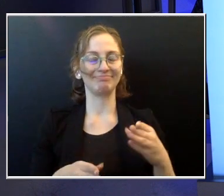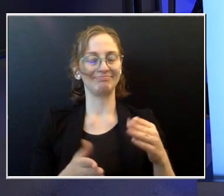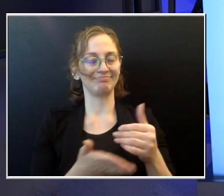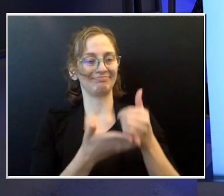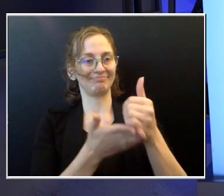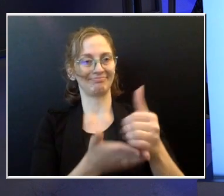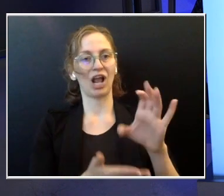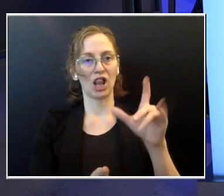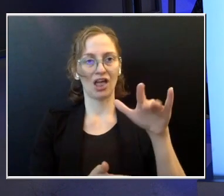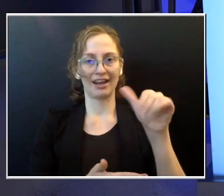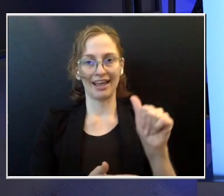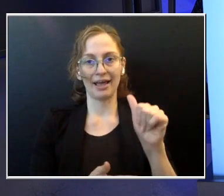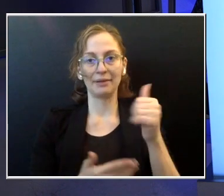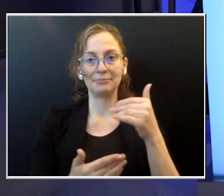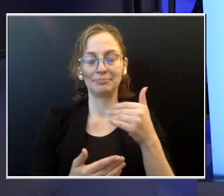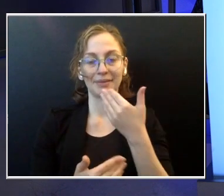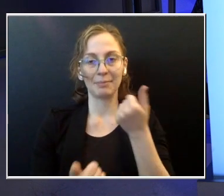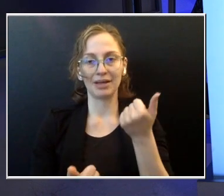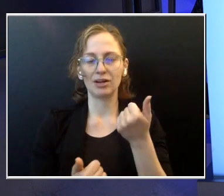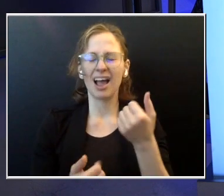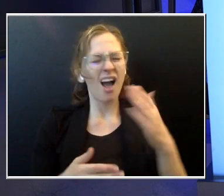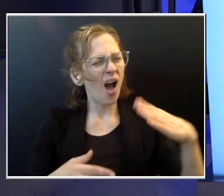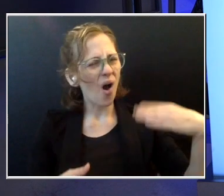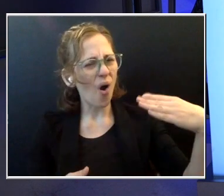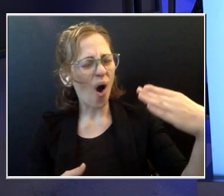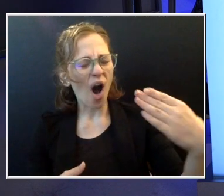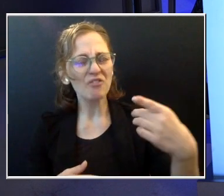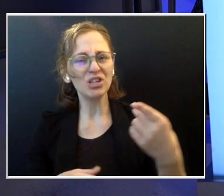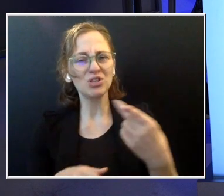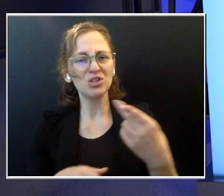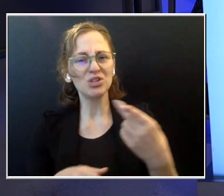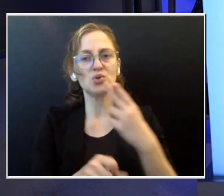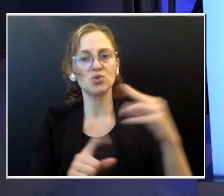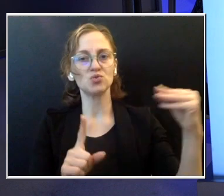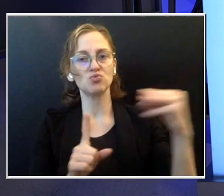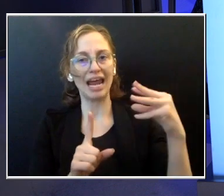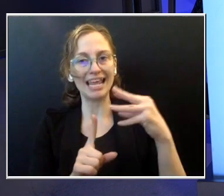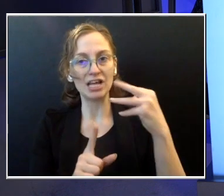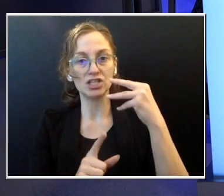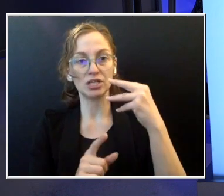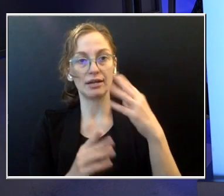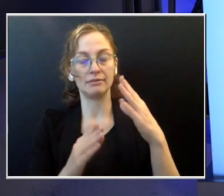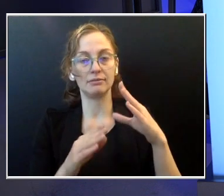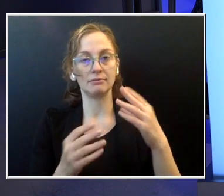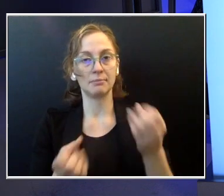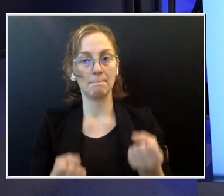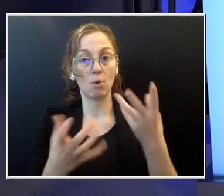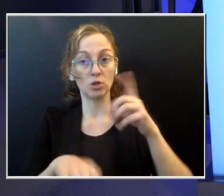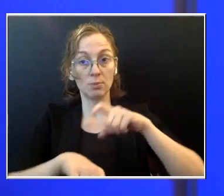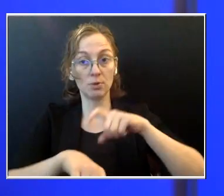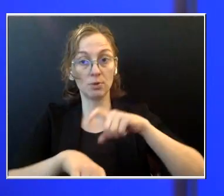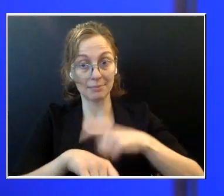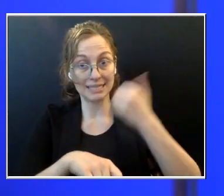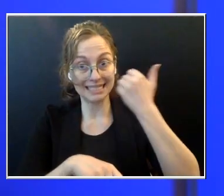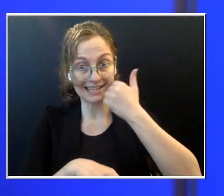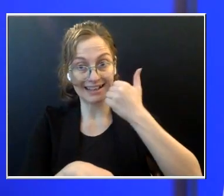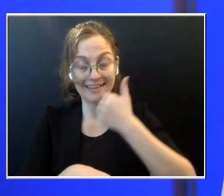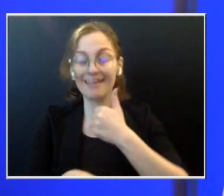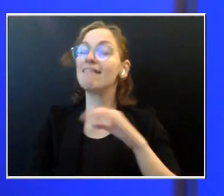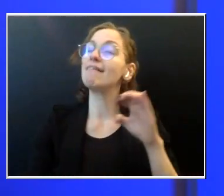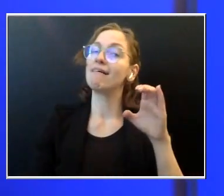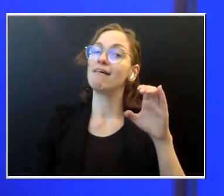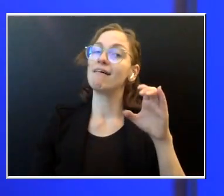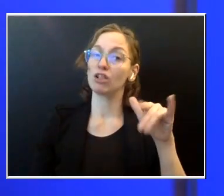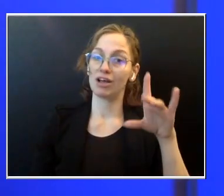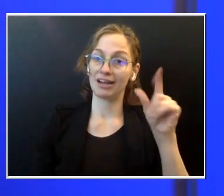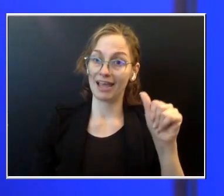radiation more than once daily? I mean, how often are you using and implementing that plan? So Claudia's plan, again, she was the first, and I don't envision